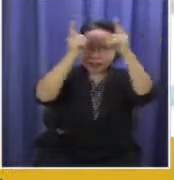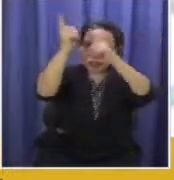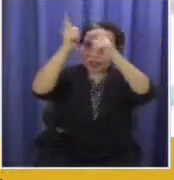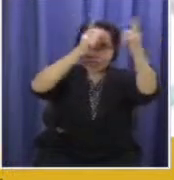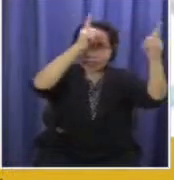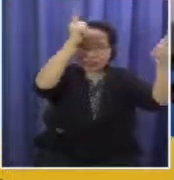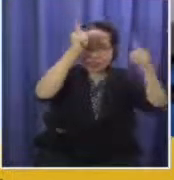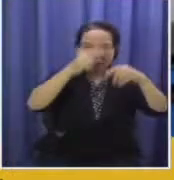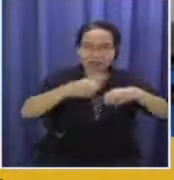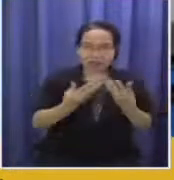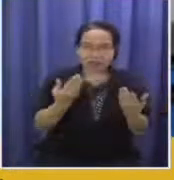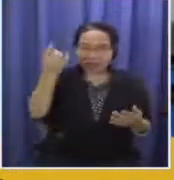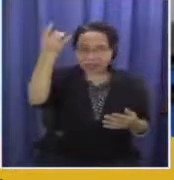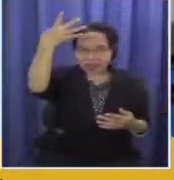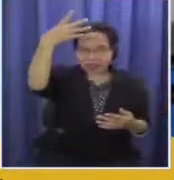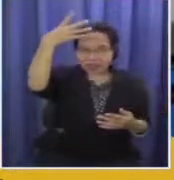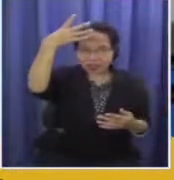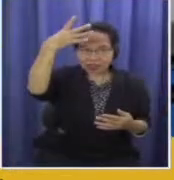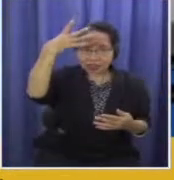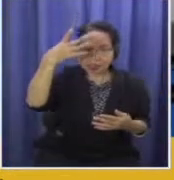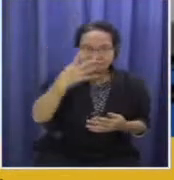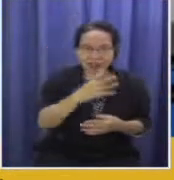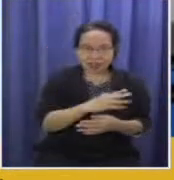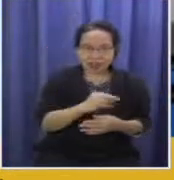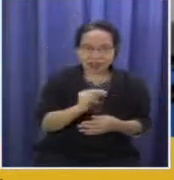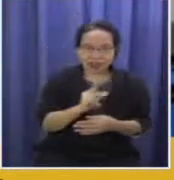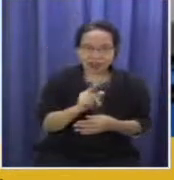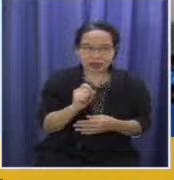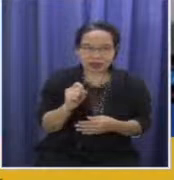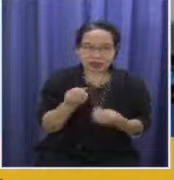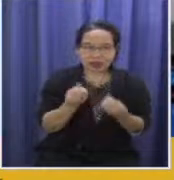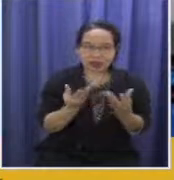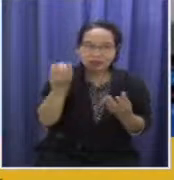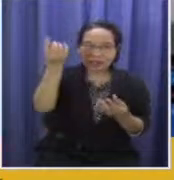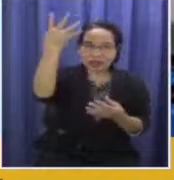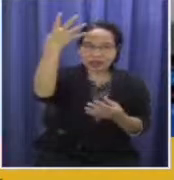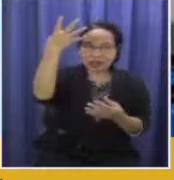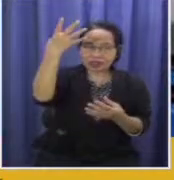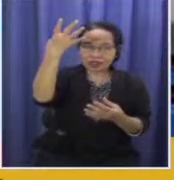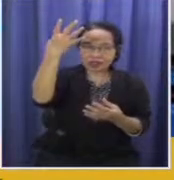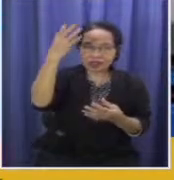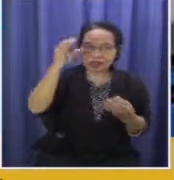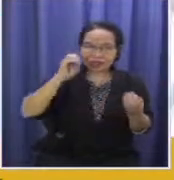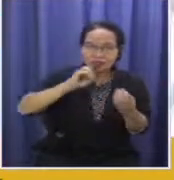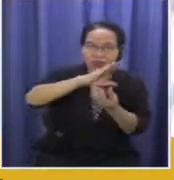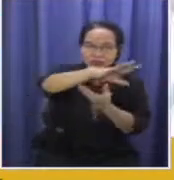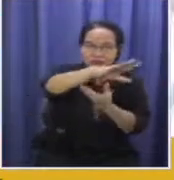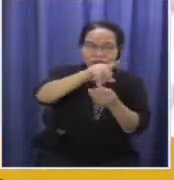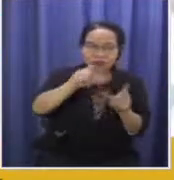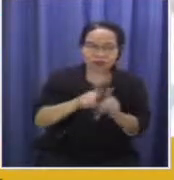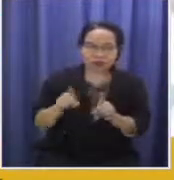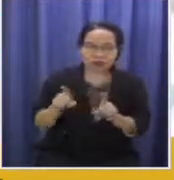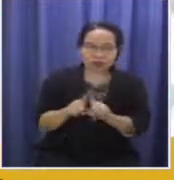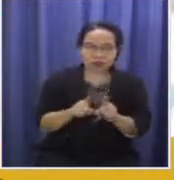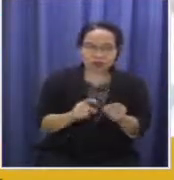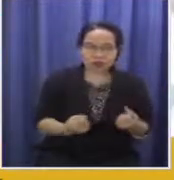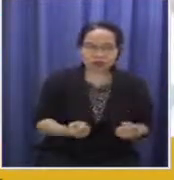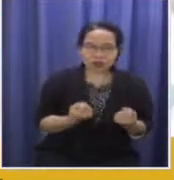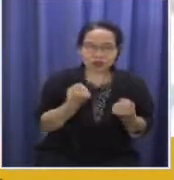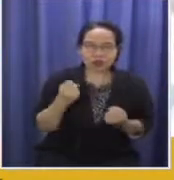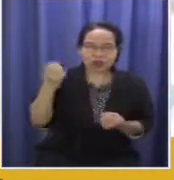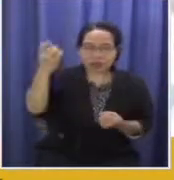Stars provide light. Nebulas provide light. Comets are also sources of